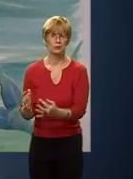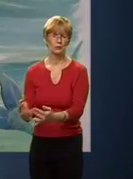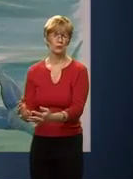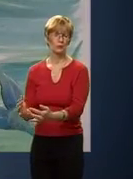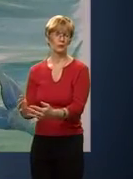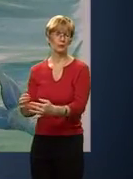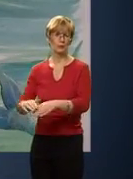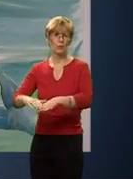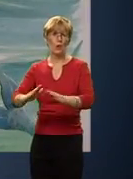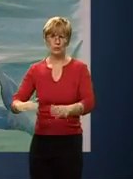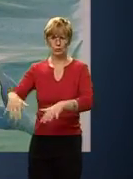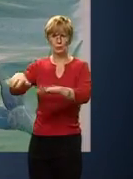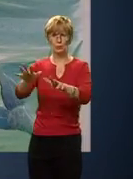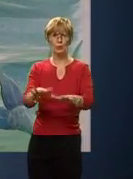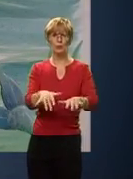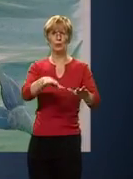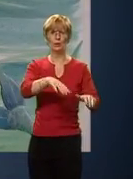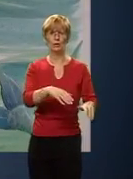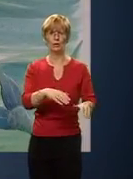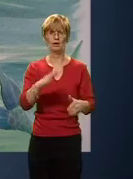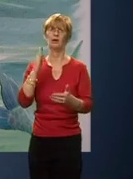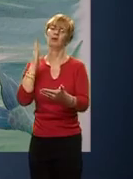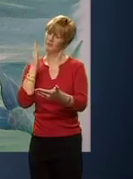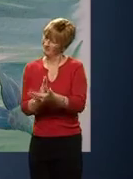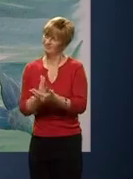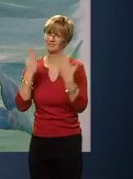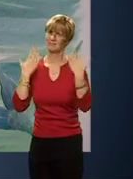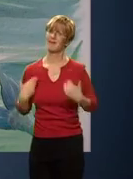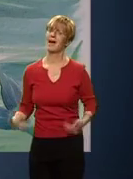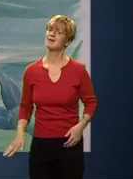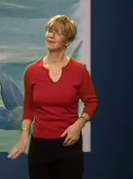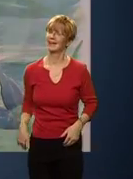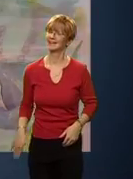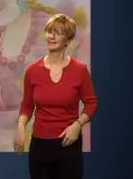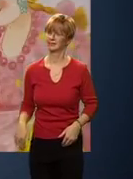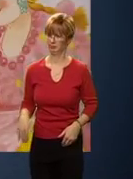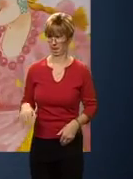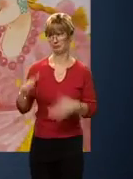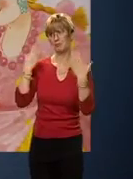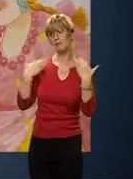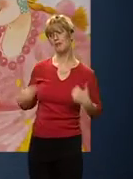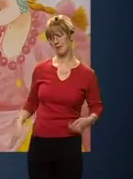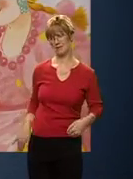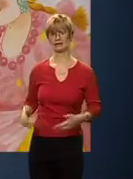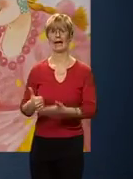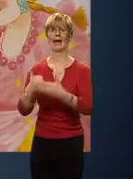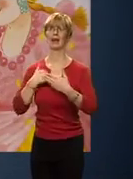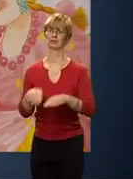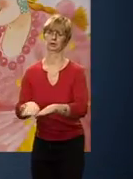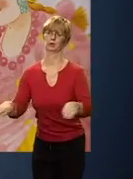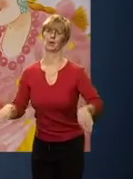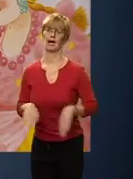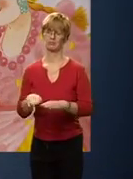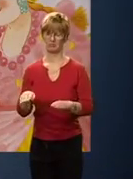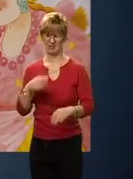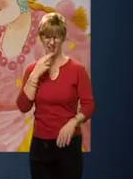beneath her. It must be a mermaid. Look, Aunt Pearl, cried Millie. The mermaid is helping me to swim.